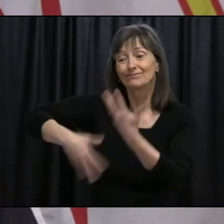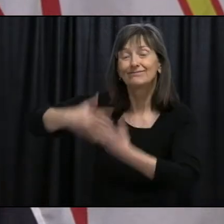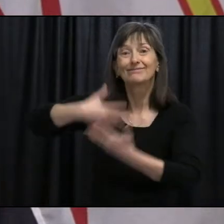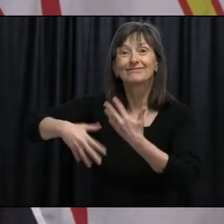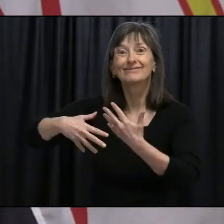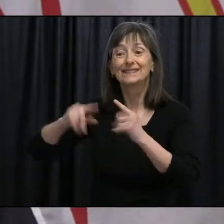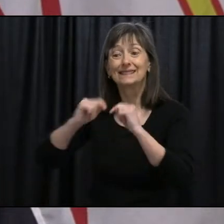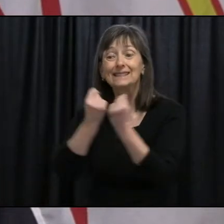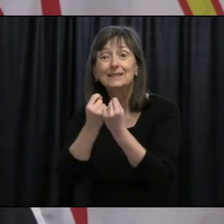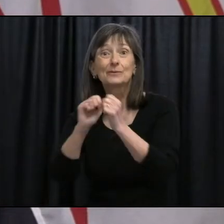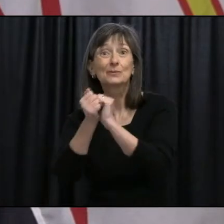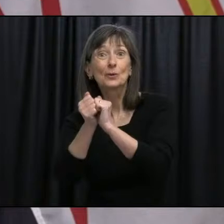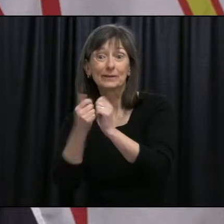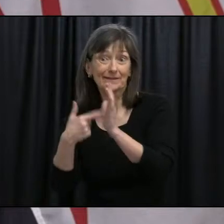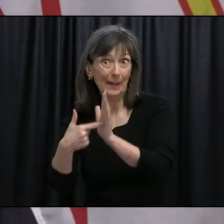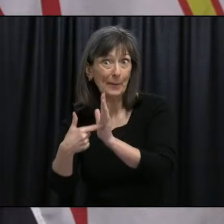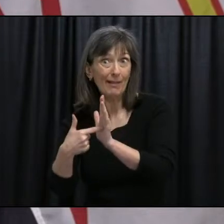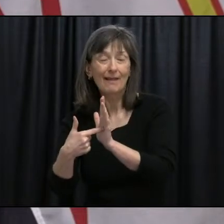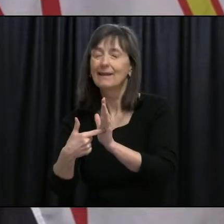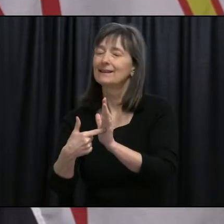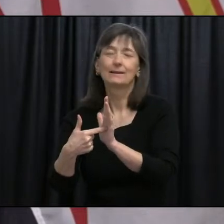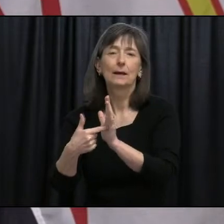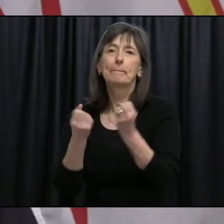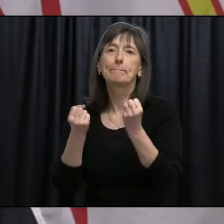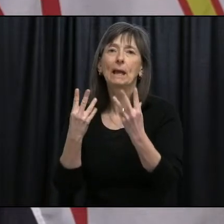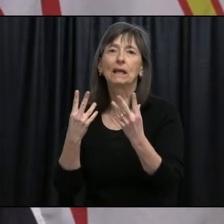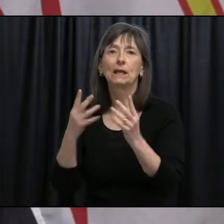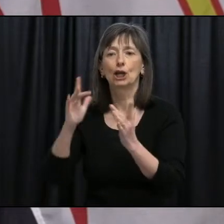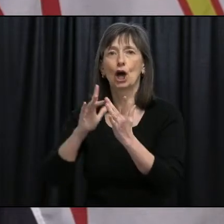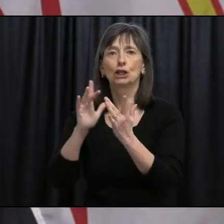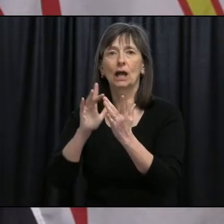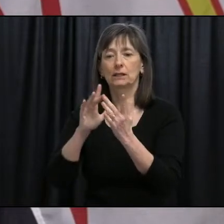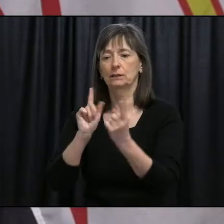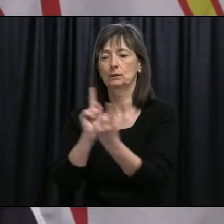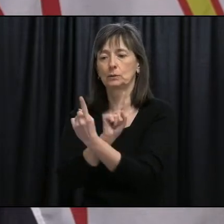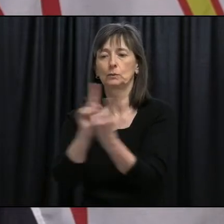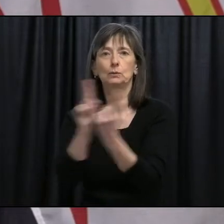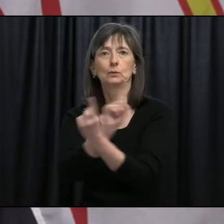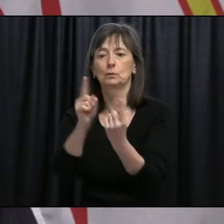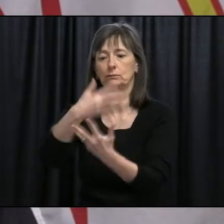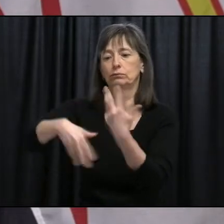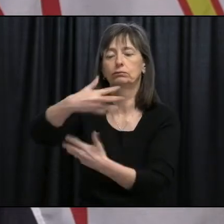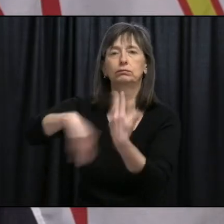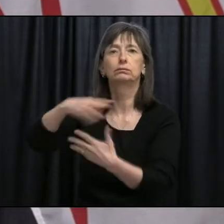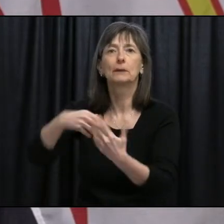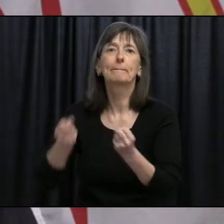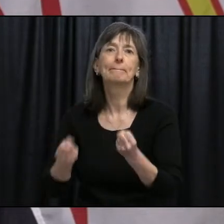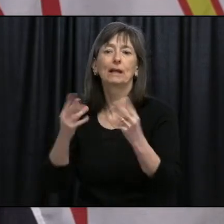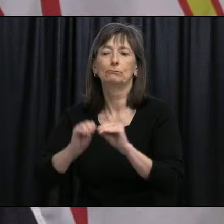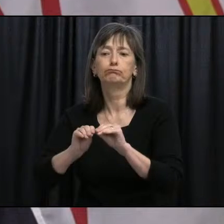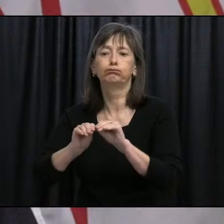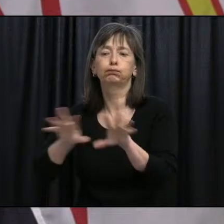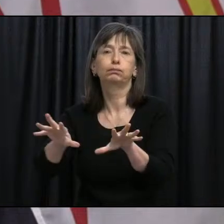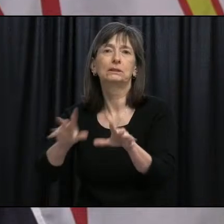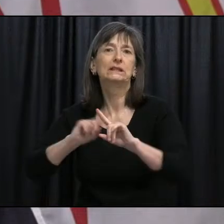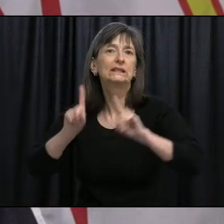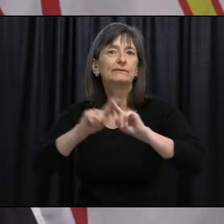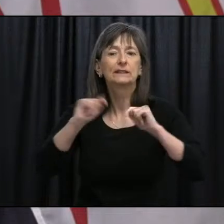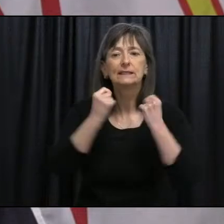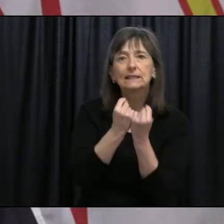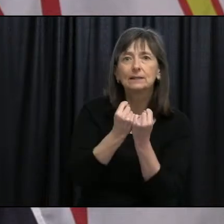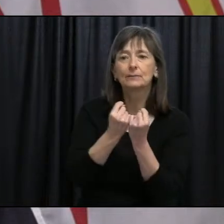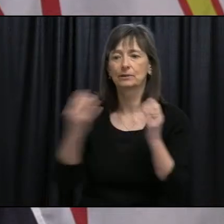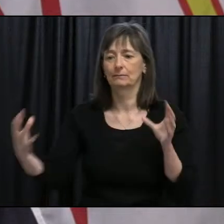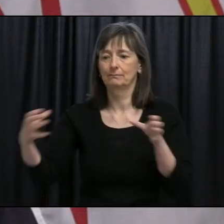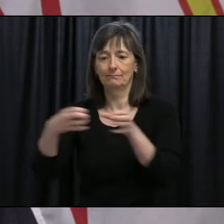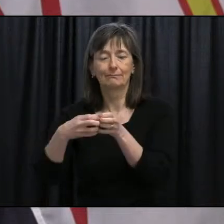multiple contacts for each individual, and this is compounded by the interaction of different teams and individuals involved in multiple types of